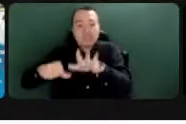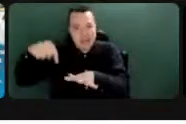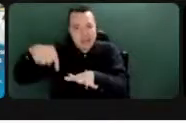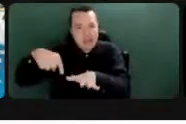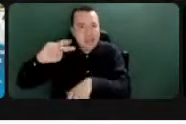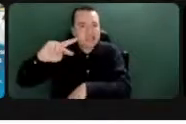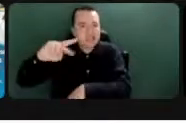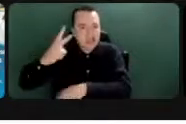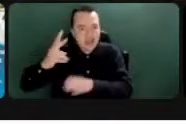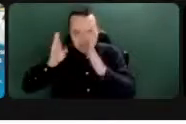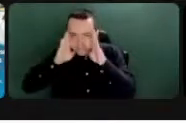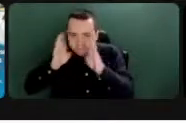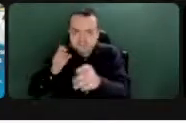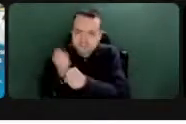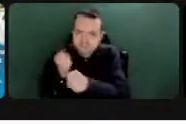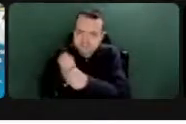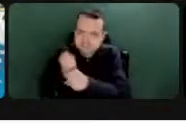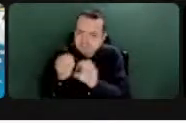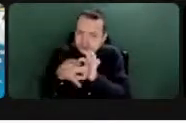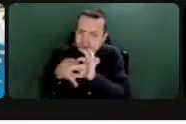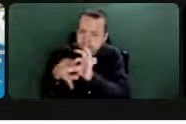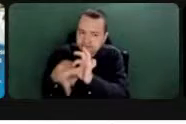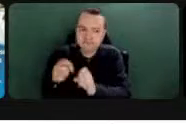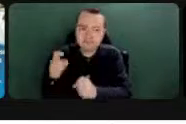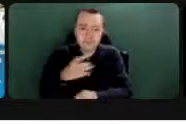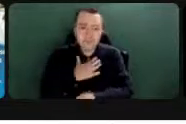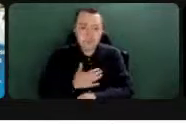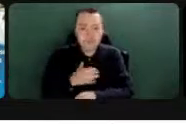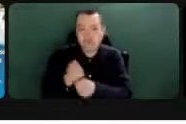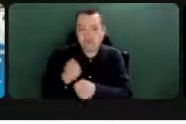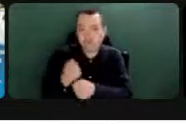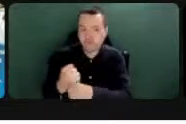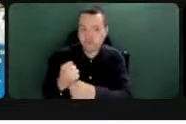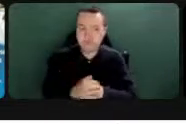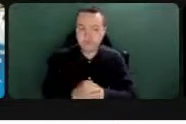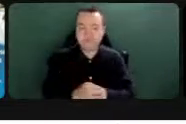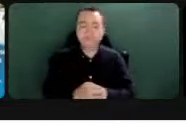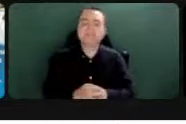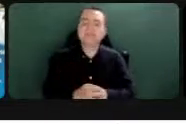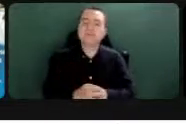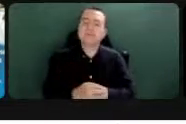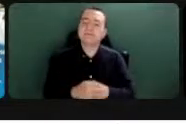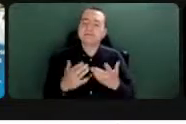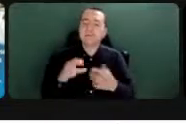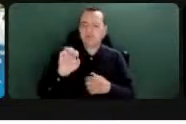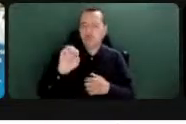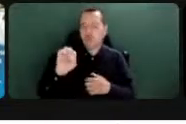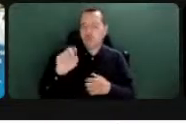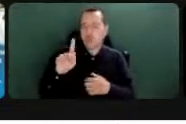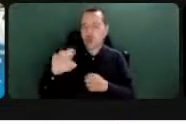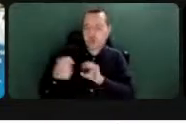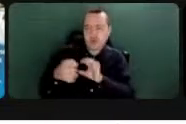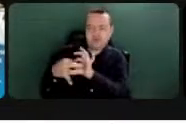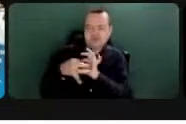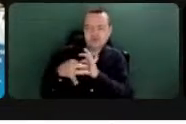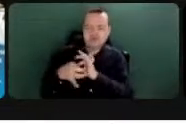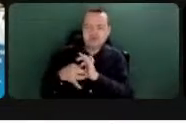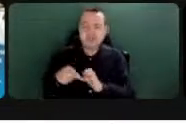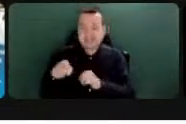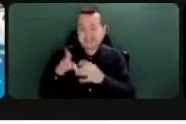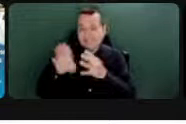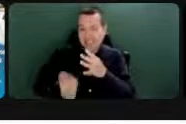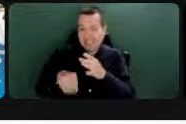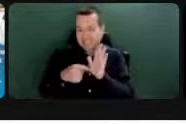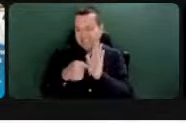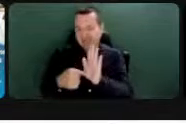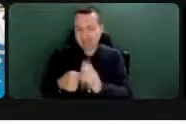for today will touch on some of those issues. So what did it require? It required the identification of relevant reviews,